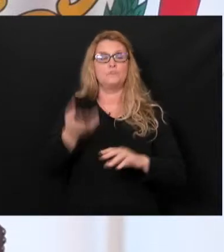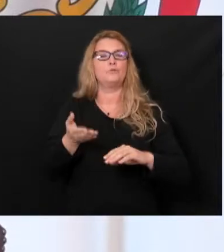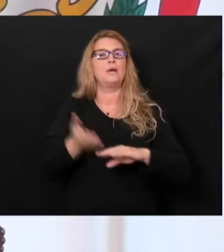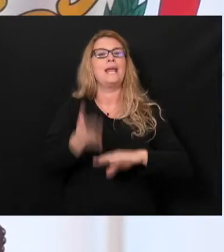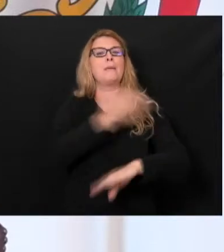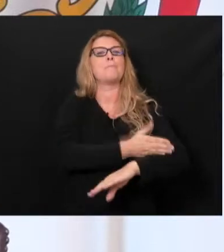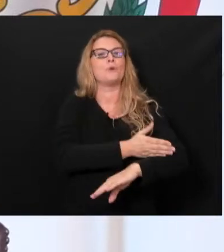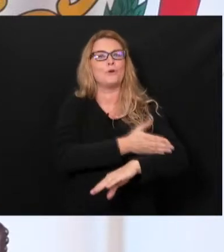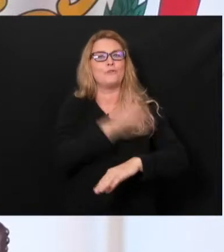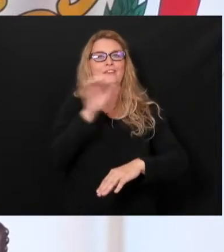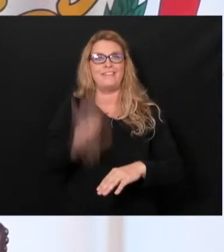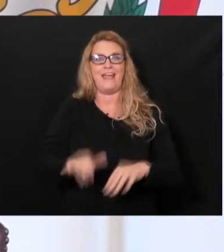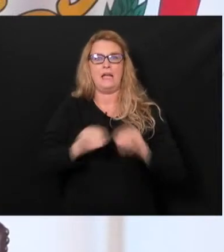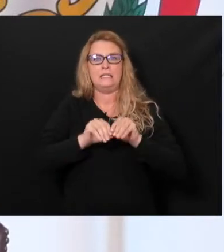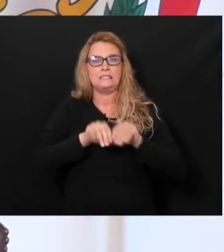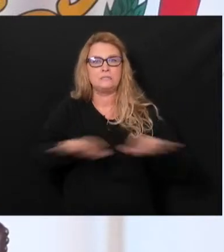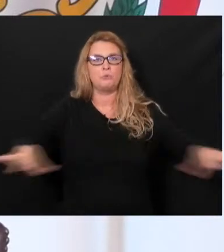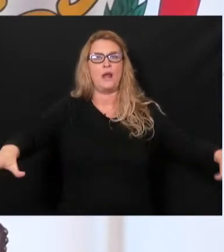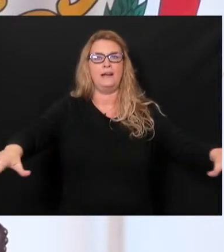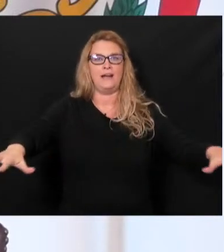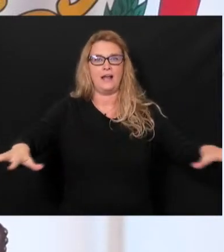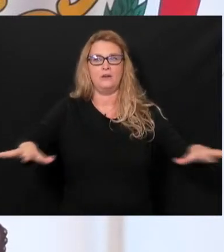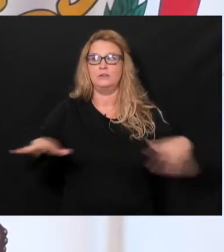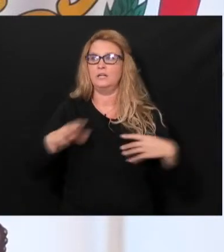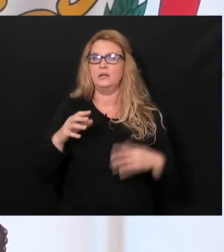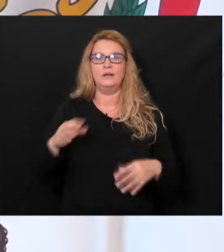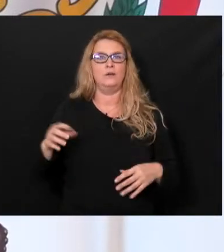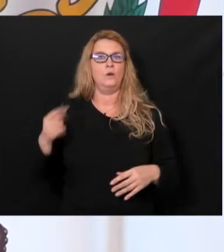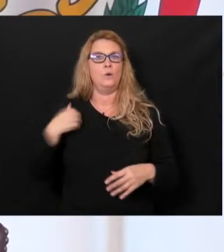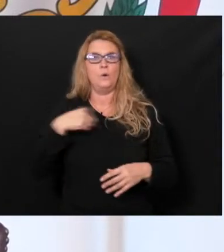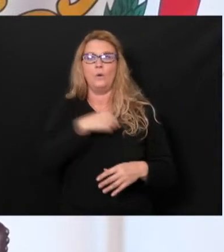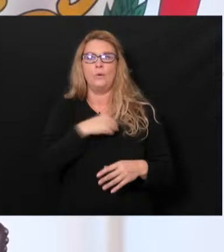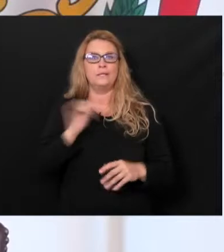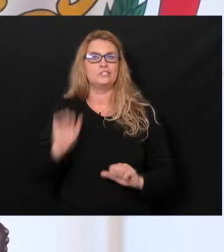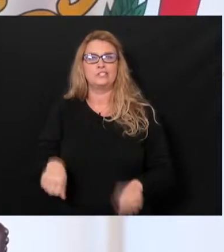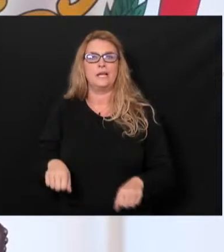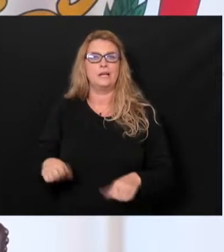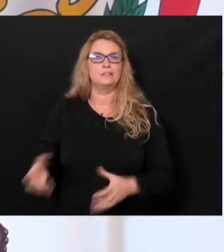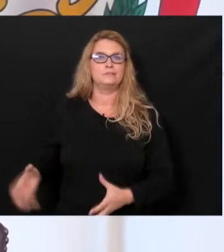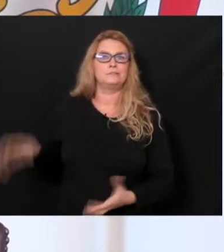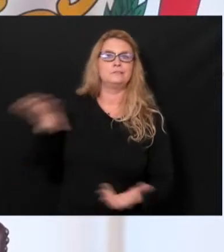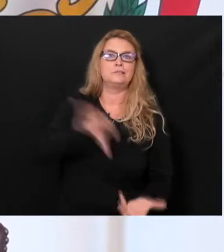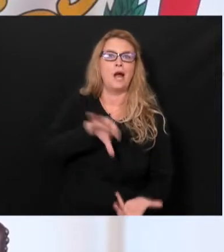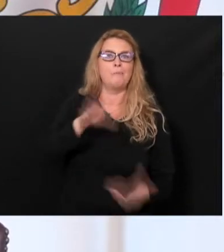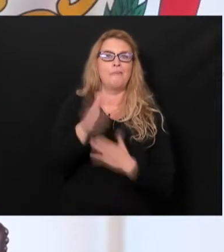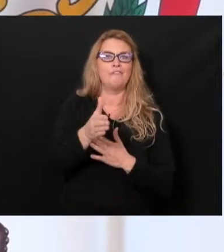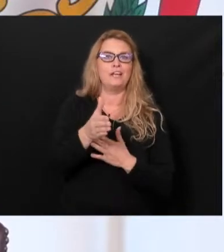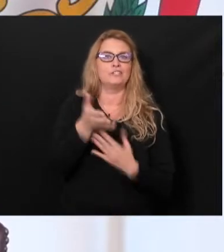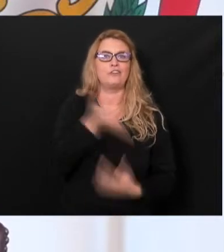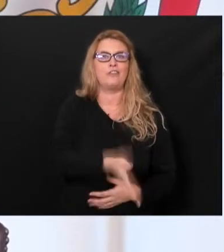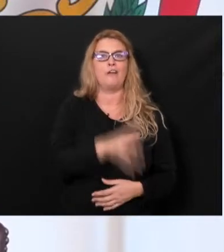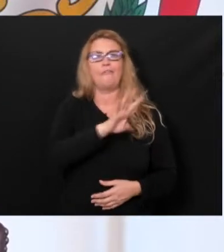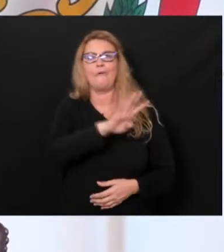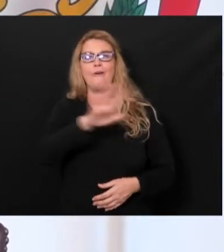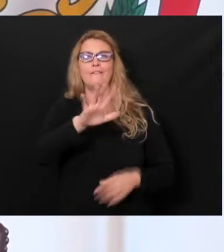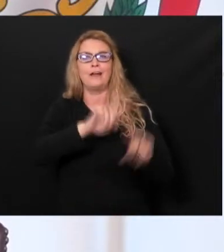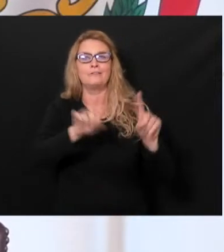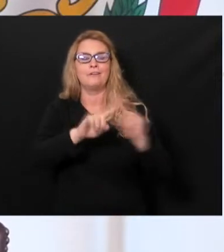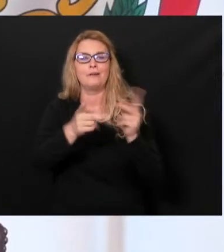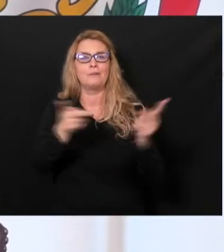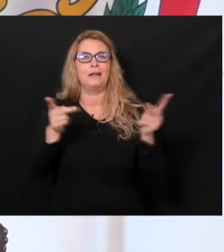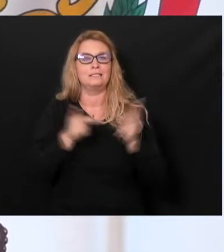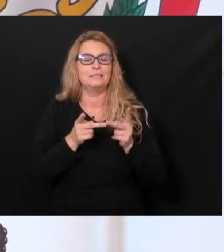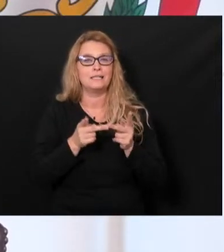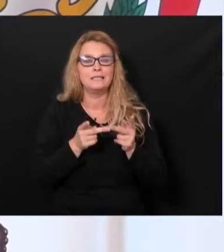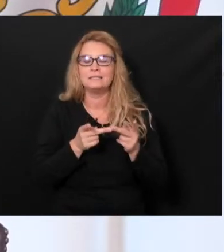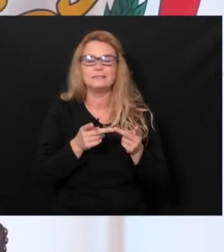spreading the fish out. This idea of just rolling up to a hole of water and dumping the fish in 4 or 5 holes or even maybe